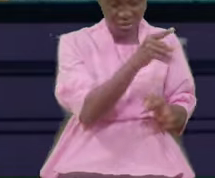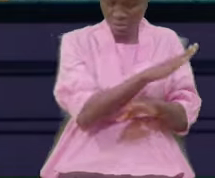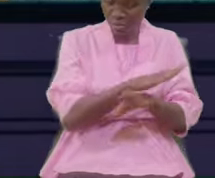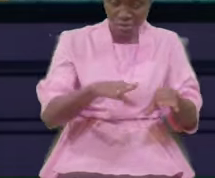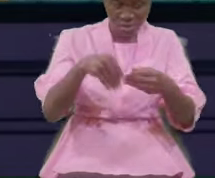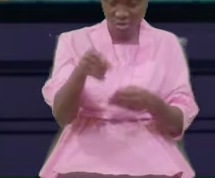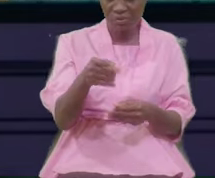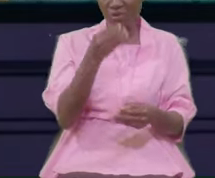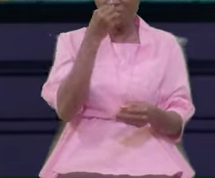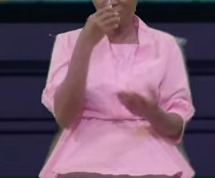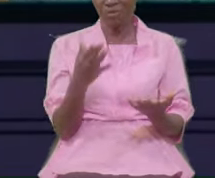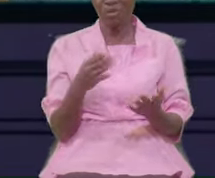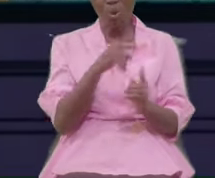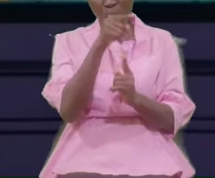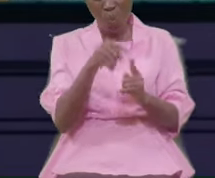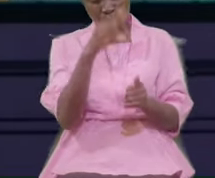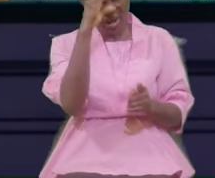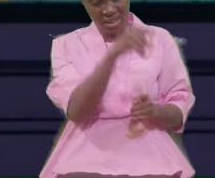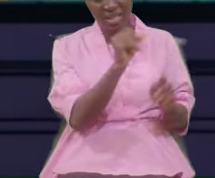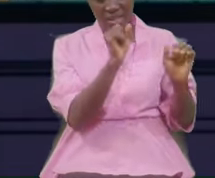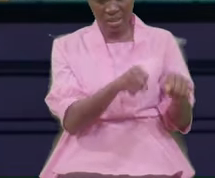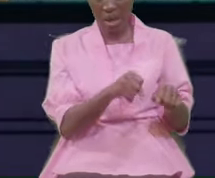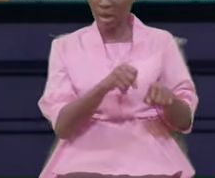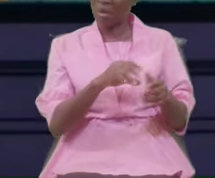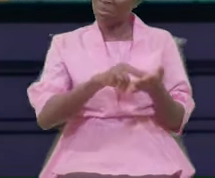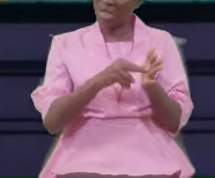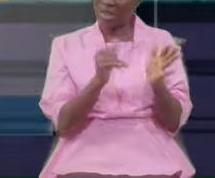he does have the love